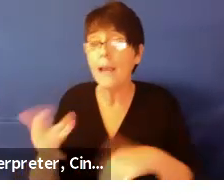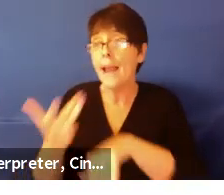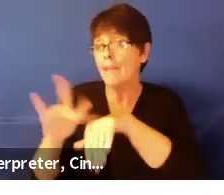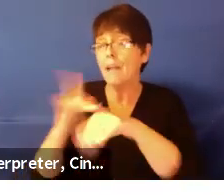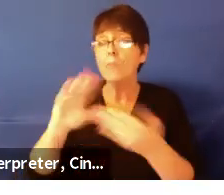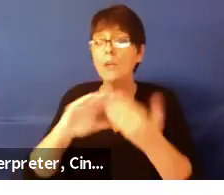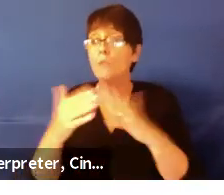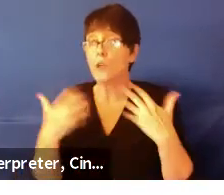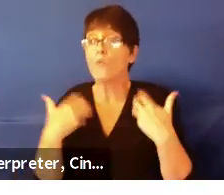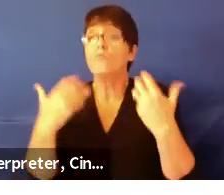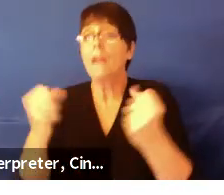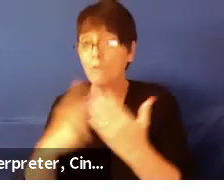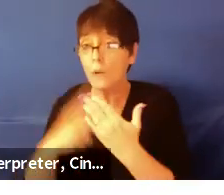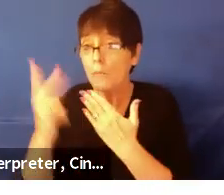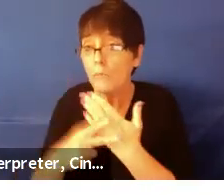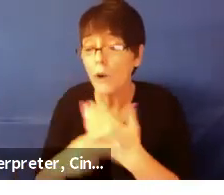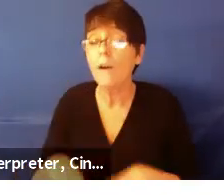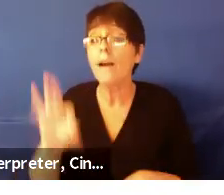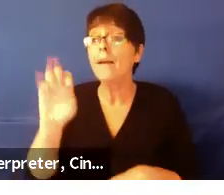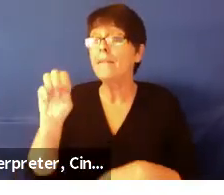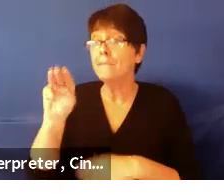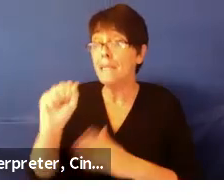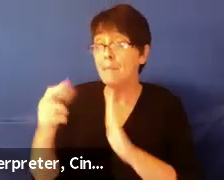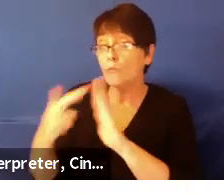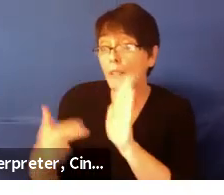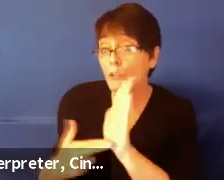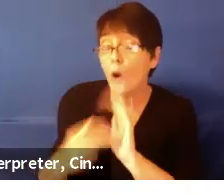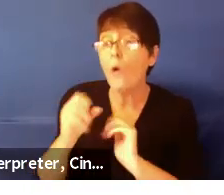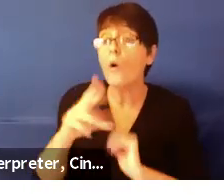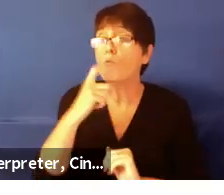recovery programs, FEMA registration, or Red